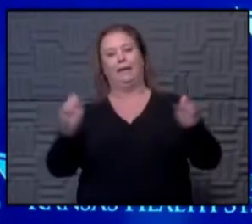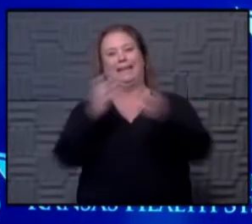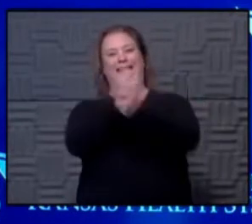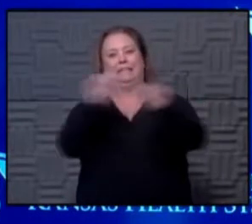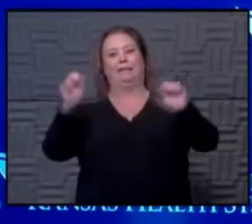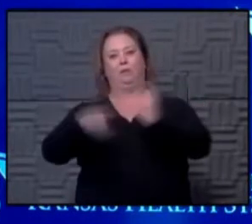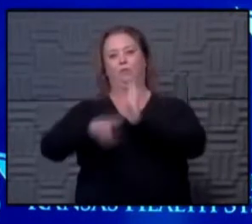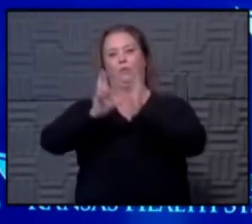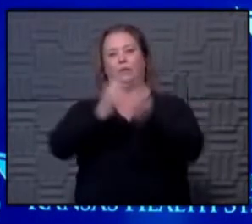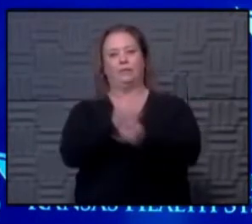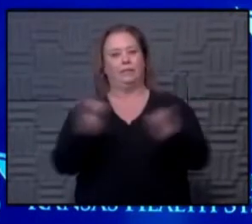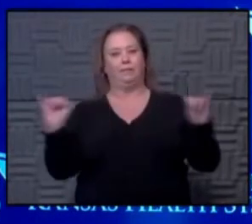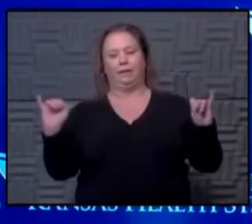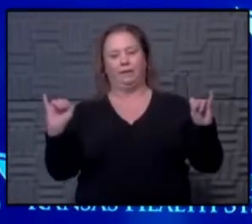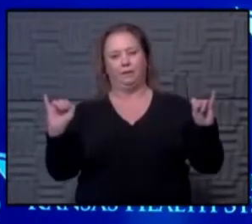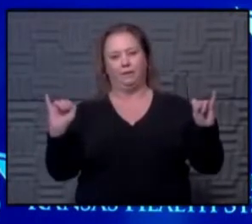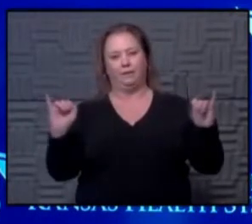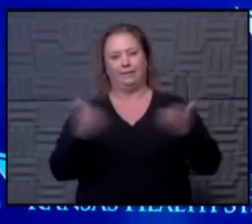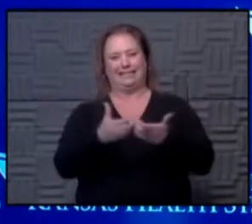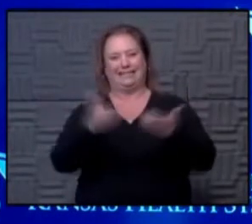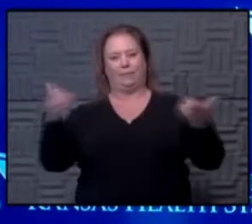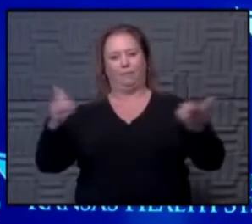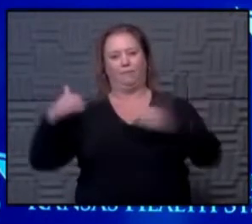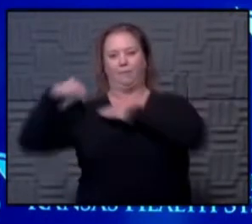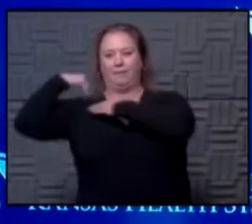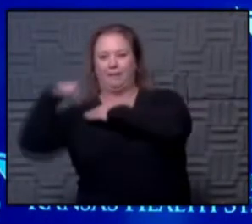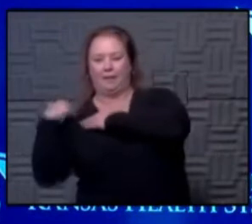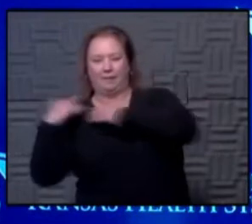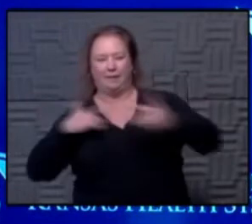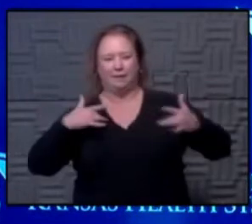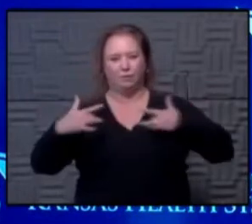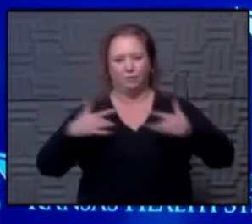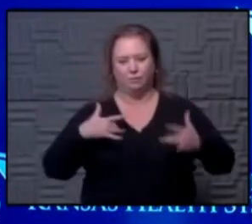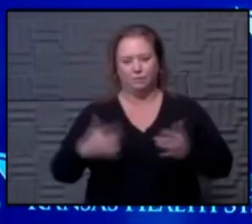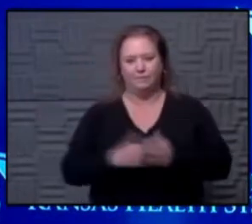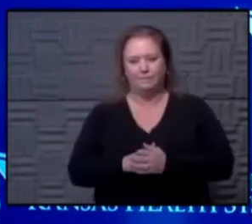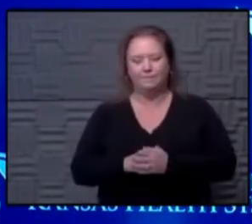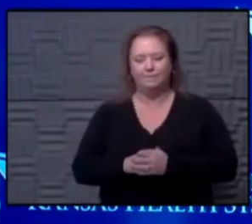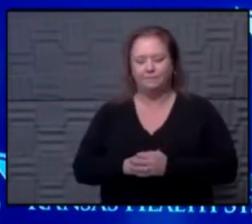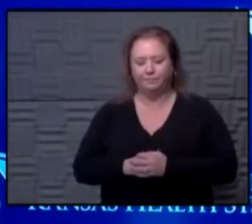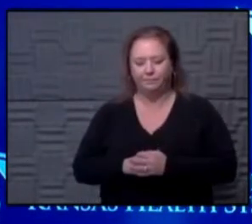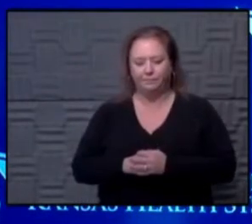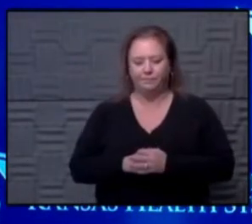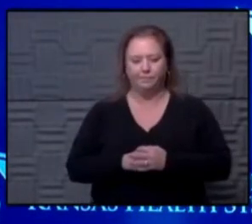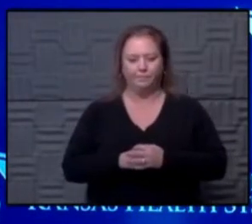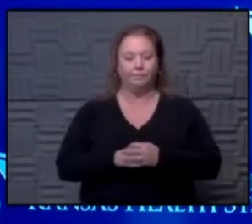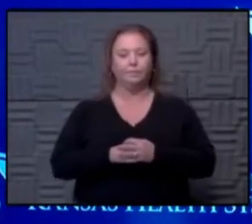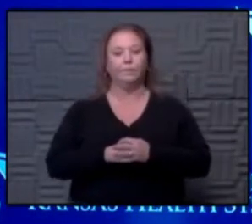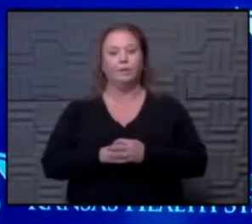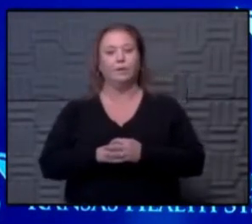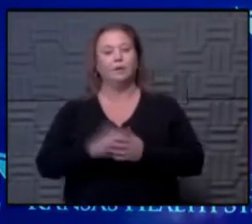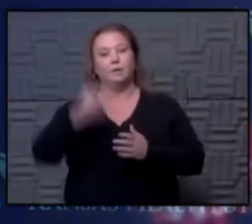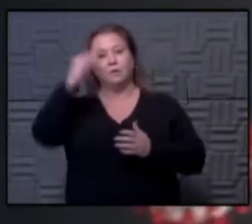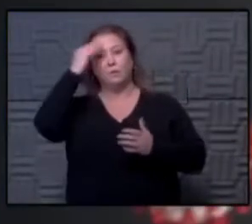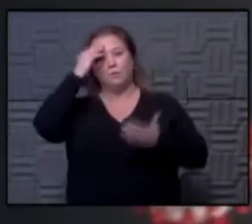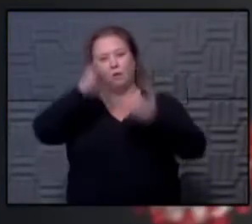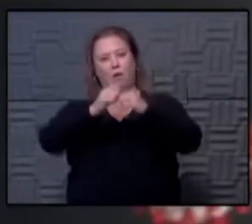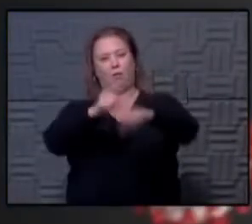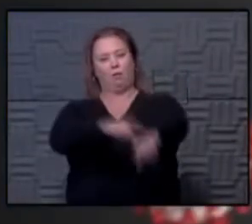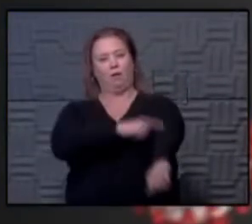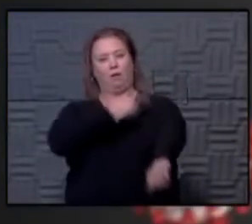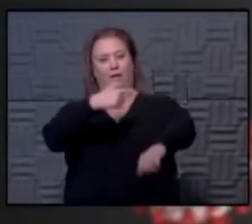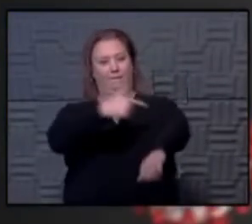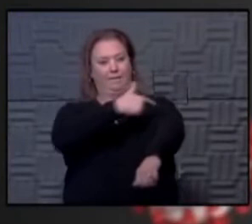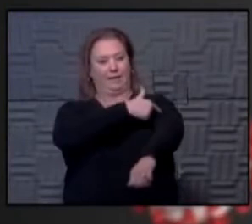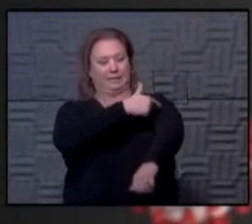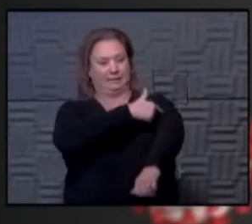is independent of the liability concerns. So hope that helps. Joe? Yeah, thank you. Do we know how long it takes the vaccine,